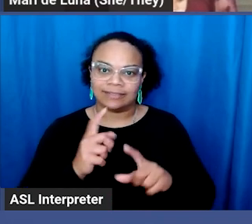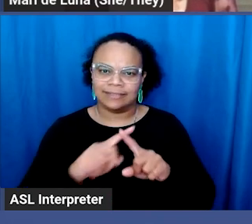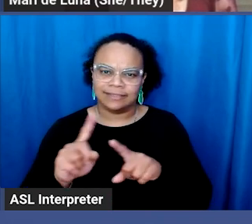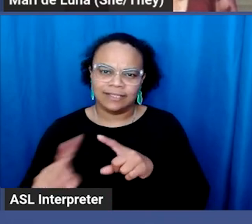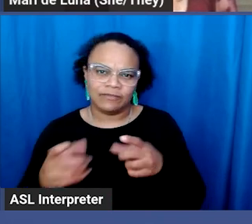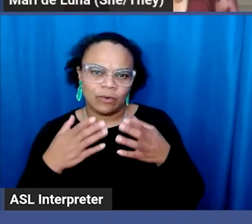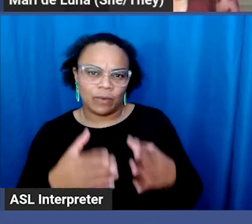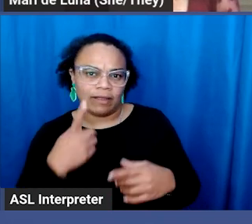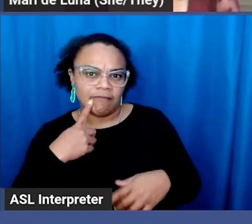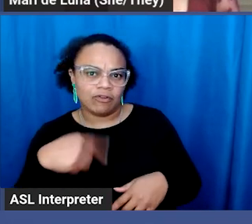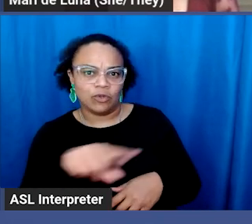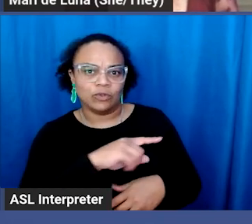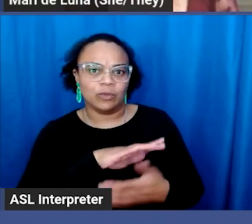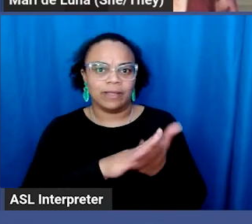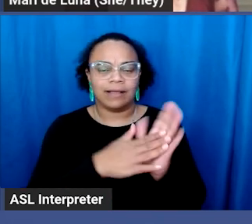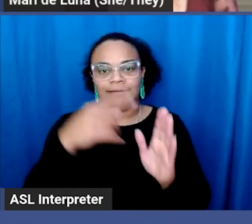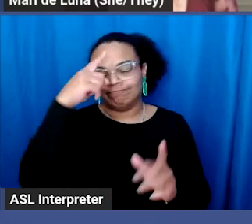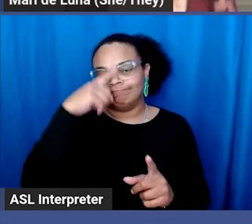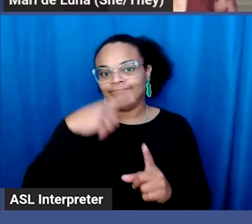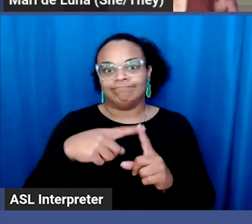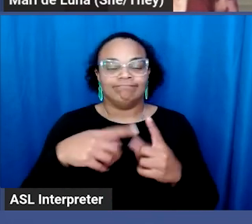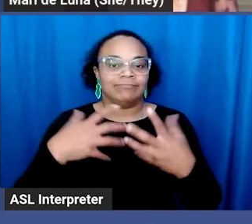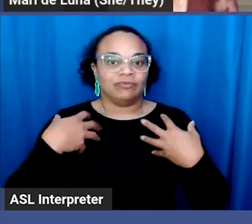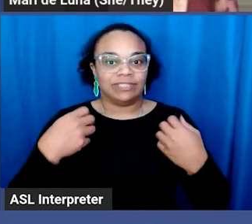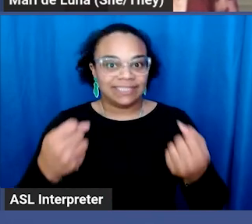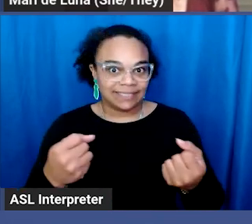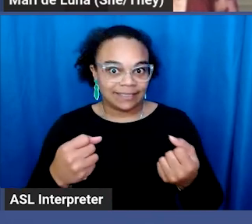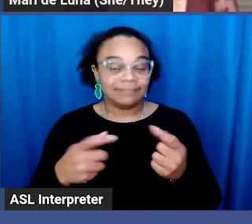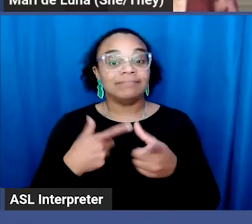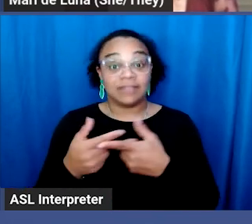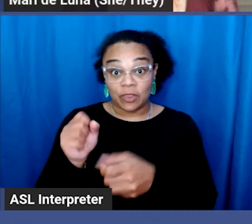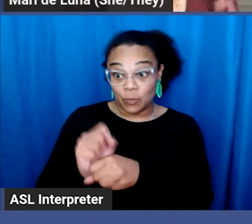that the work can become sustainable.